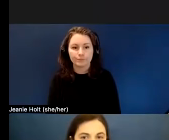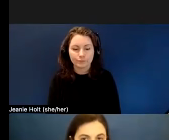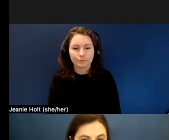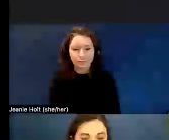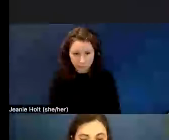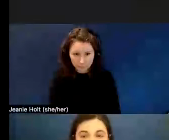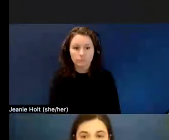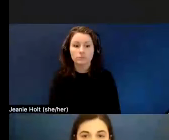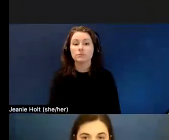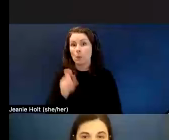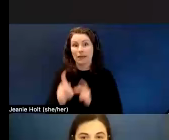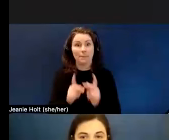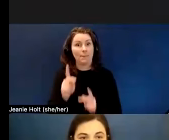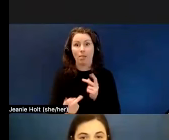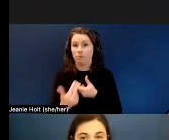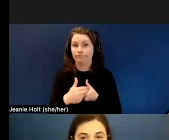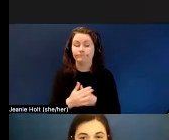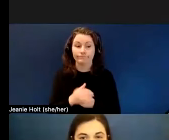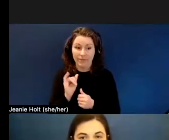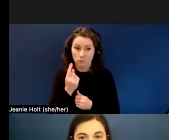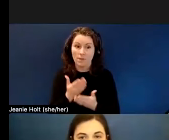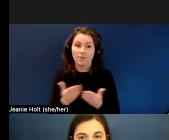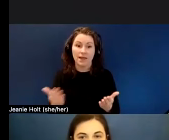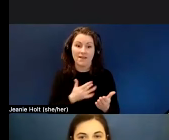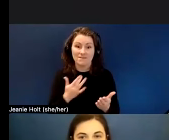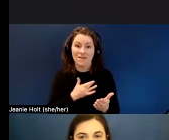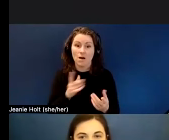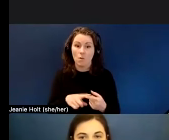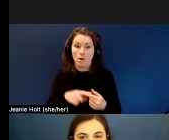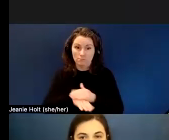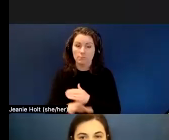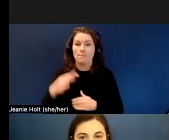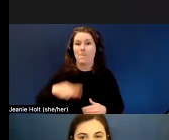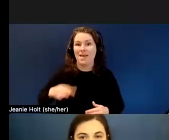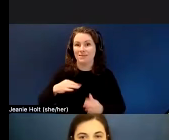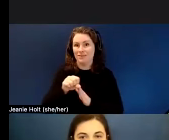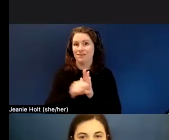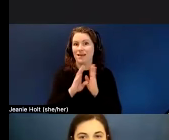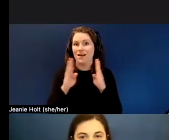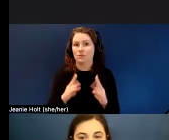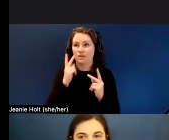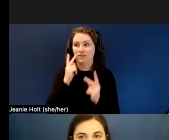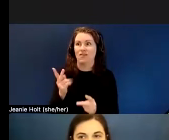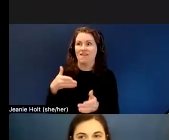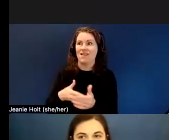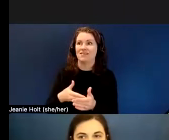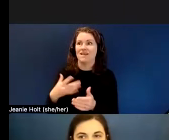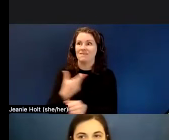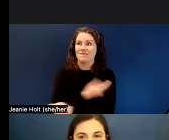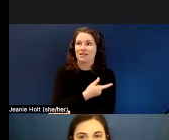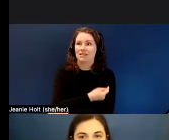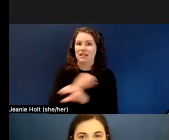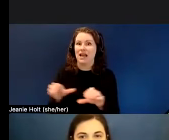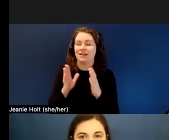So we need folks, and that was one of the things that I really felt when I stepped into Maine's State House and saw how many anti-vaccine activists there